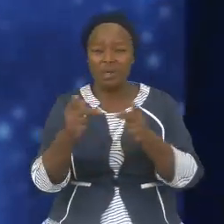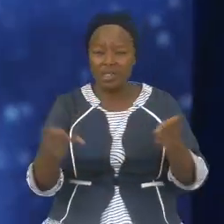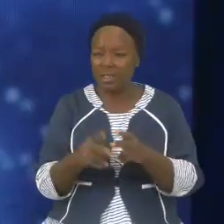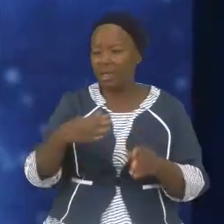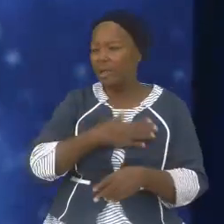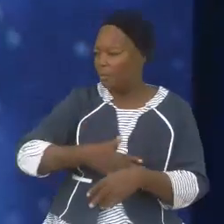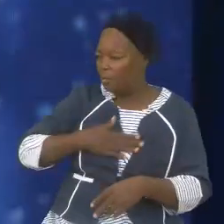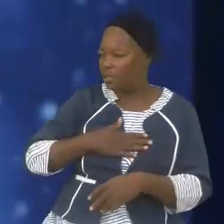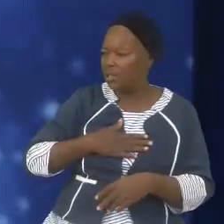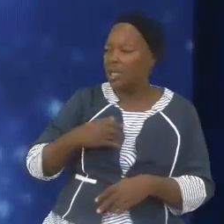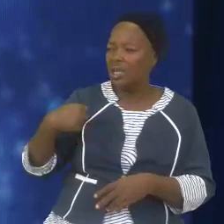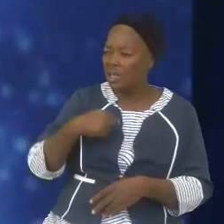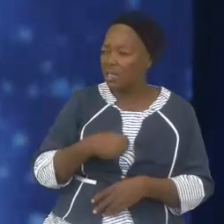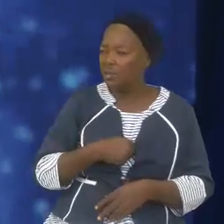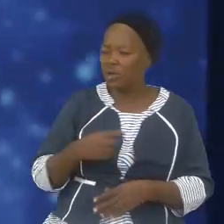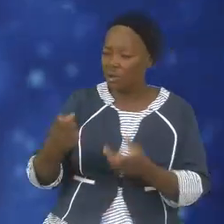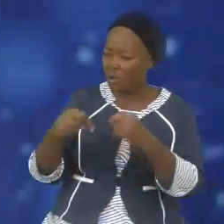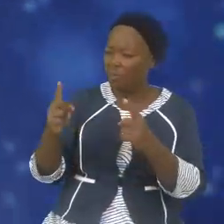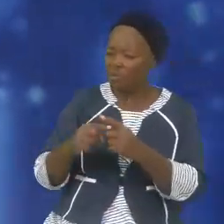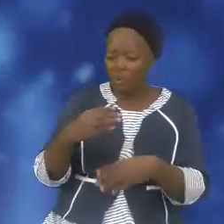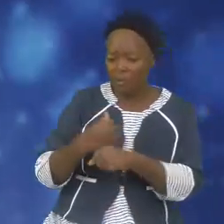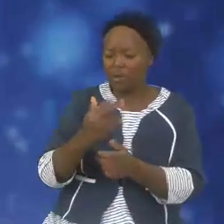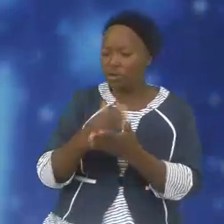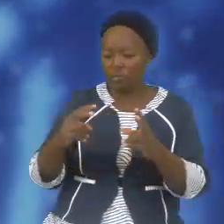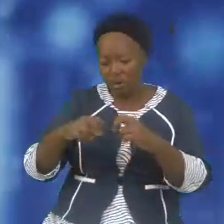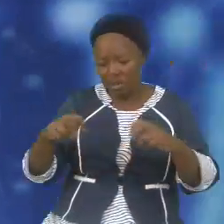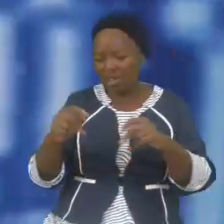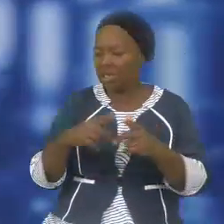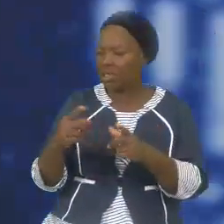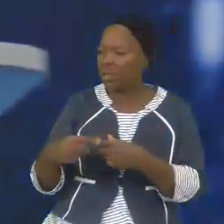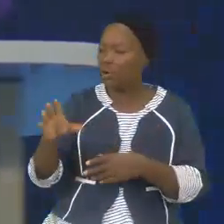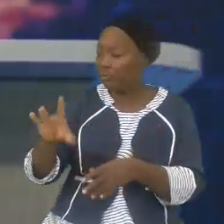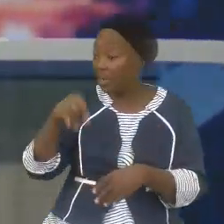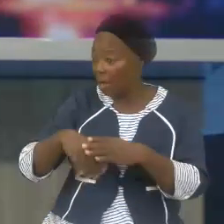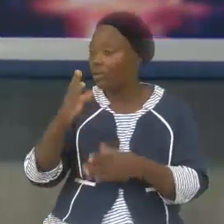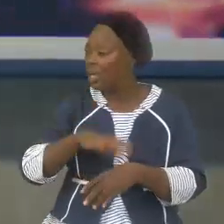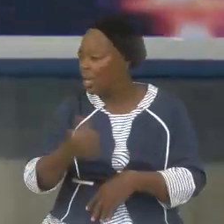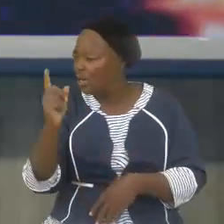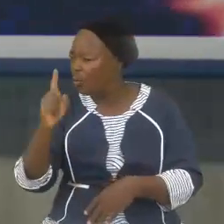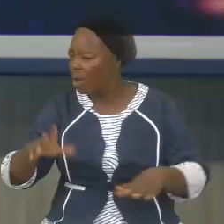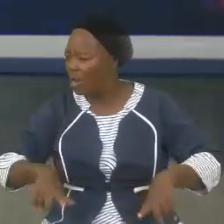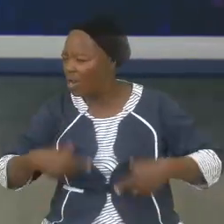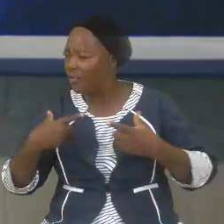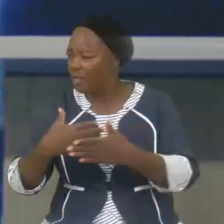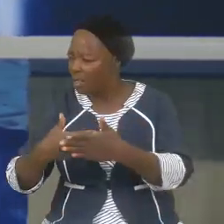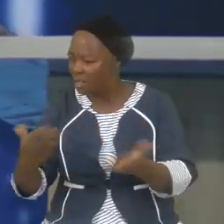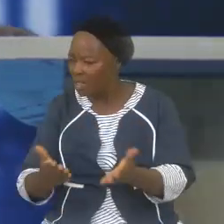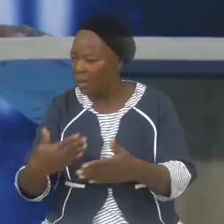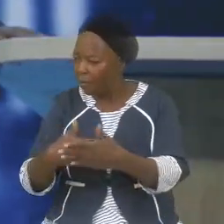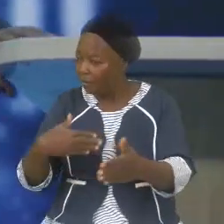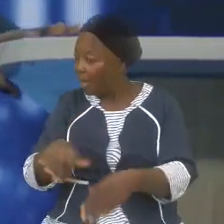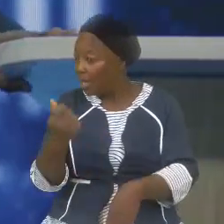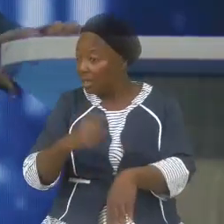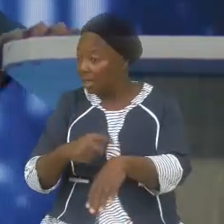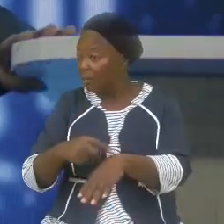here, we come, we're making some research, we're finding out anybody lived here any time,